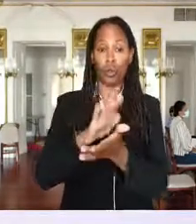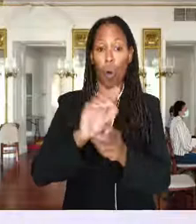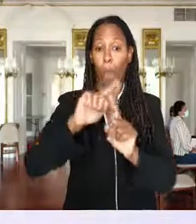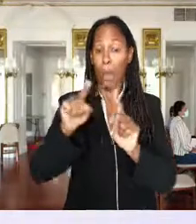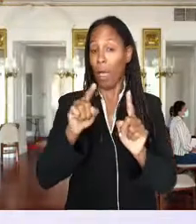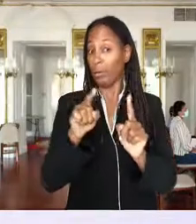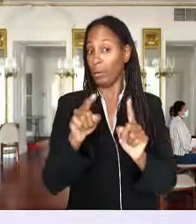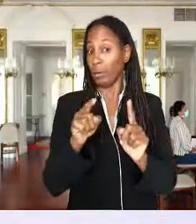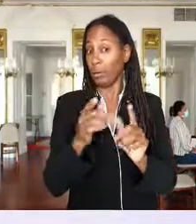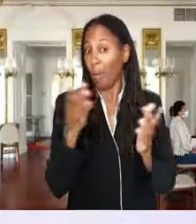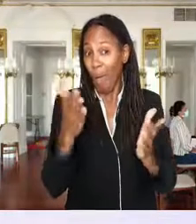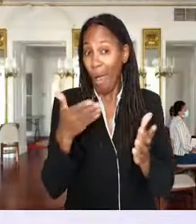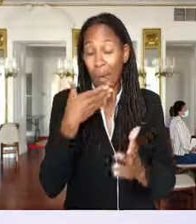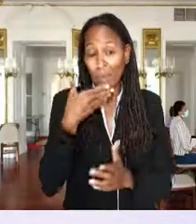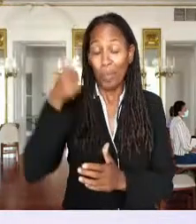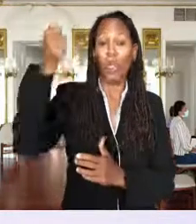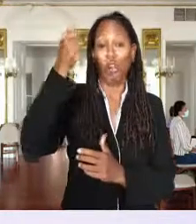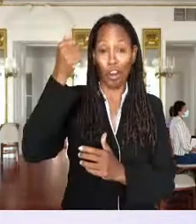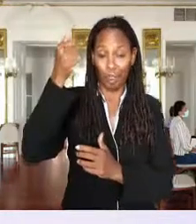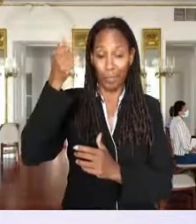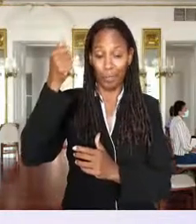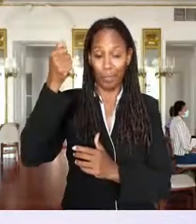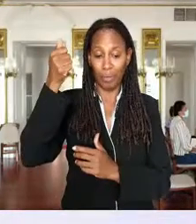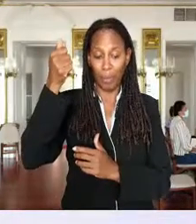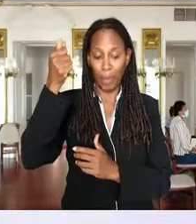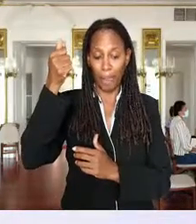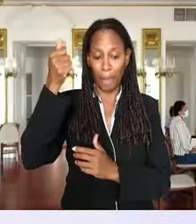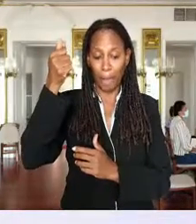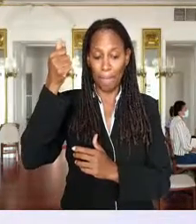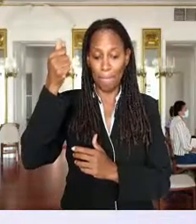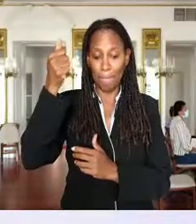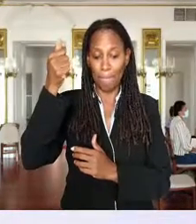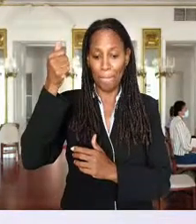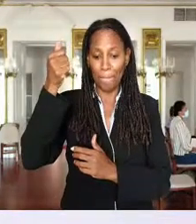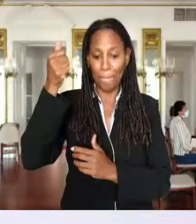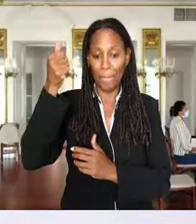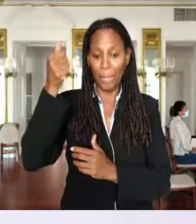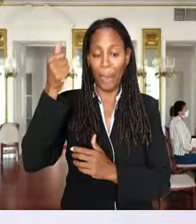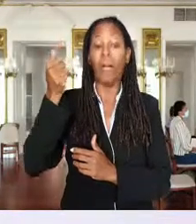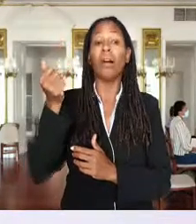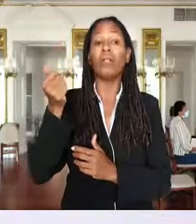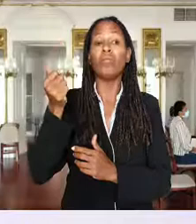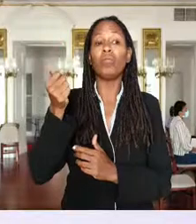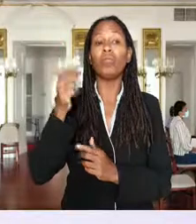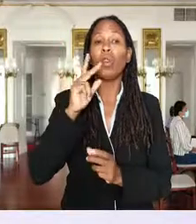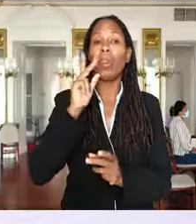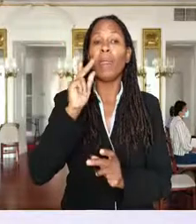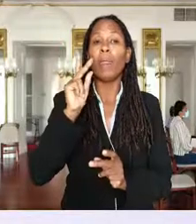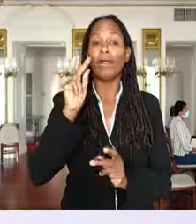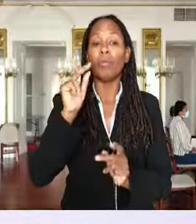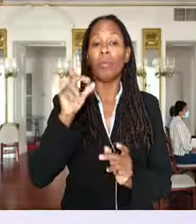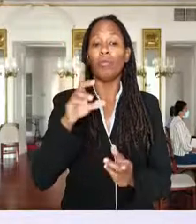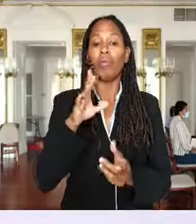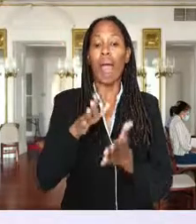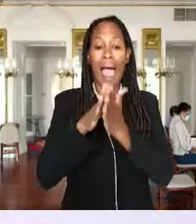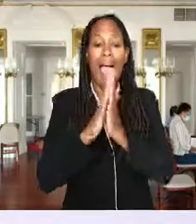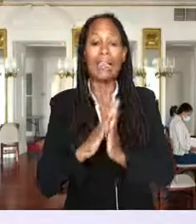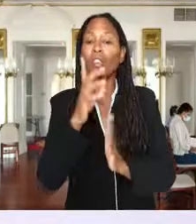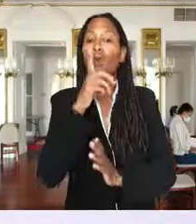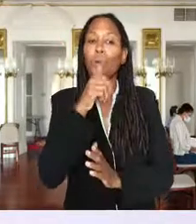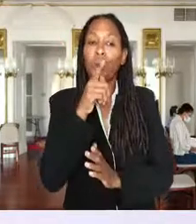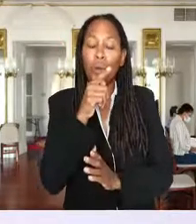that, the solicitations for the school demolition is complete and has gone out.